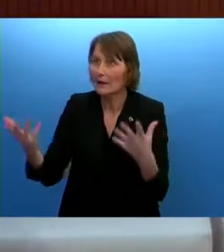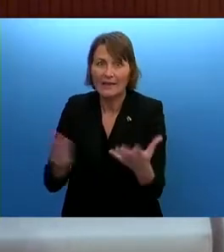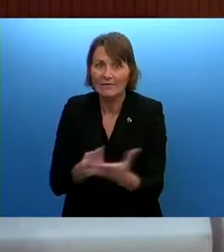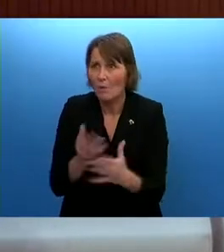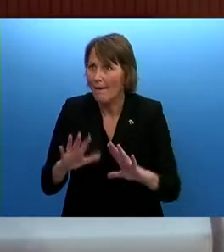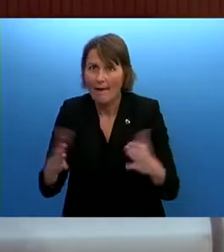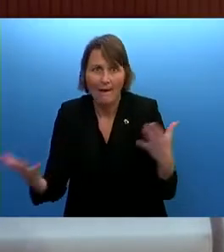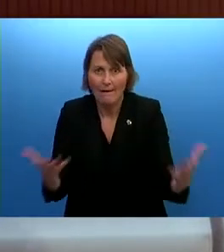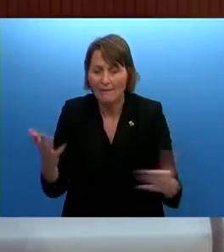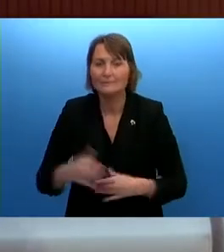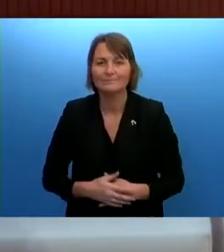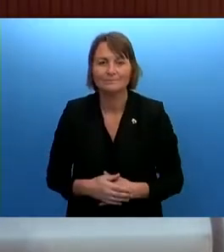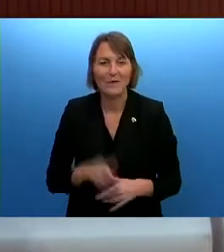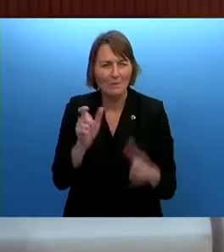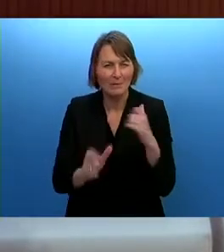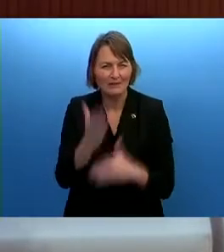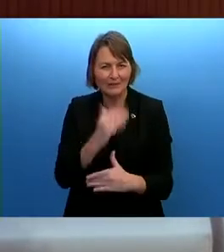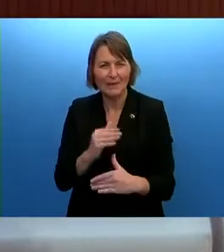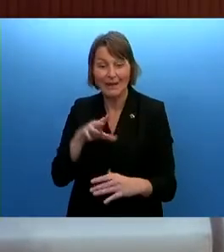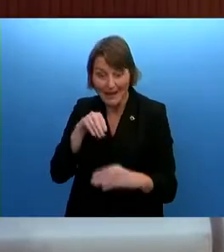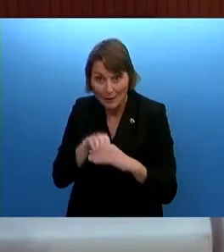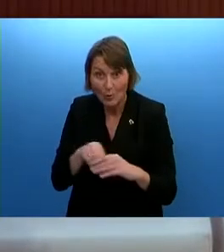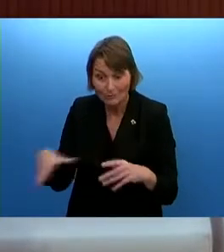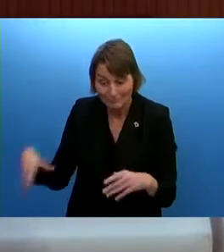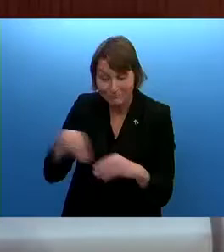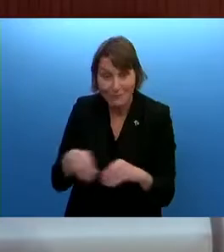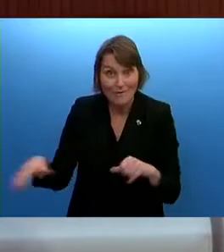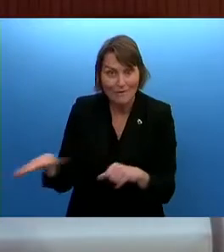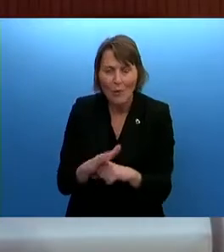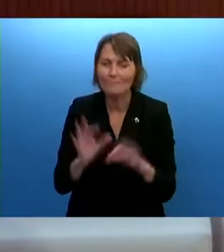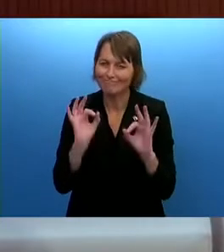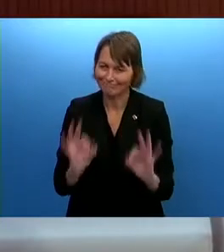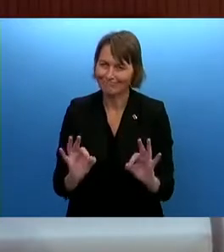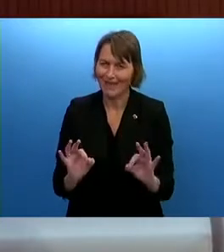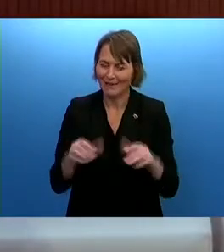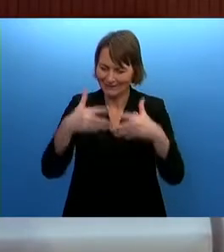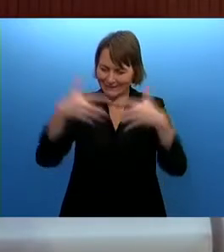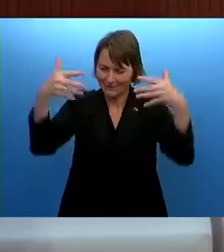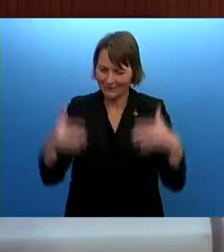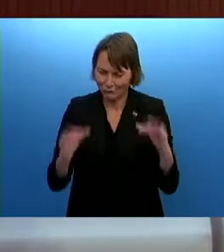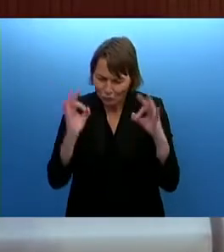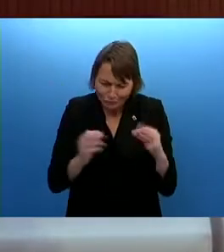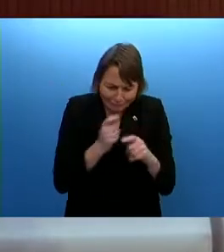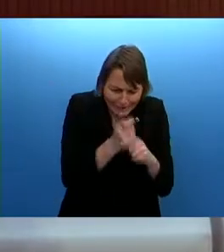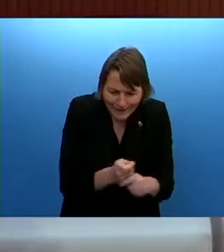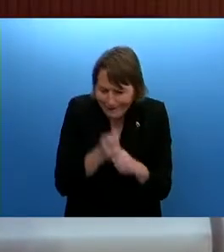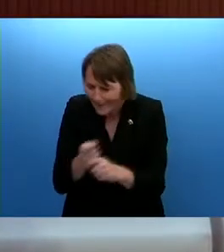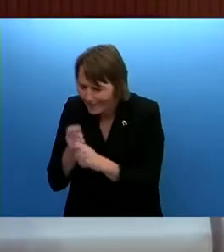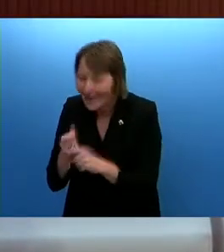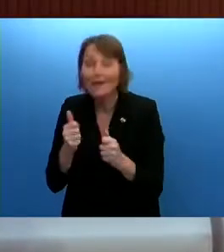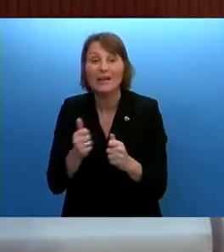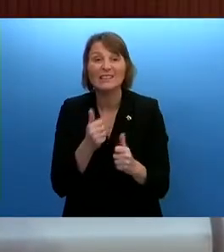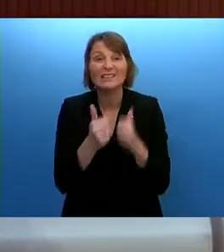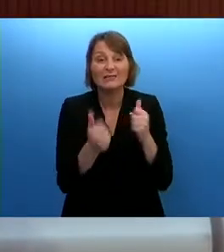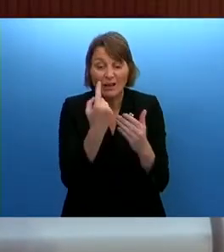of persons with disabilities requires ensuring the necessary care and support systems to live independently in their communities.